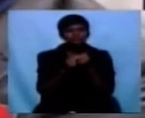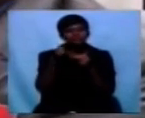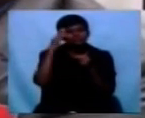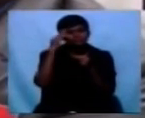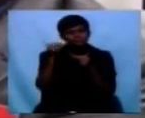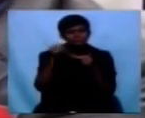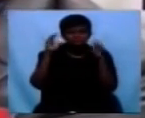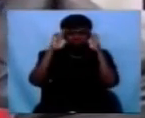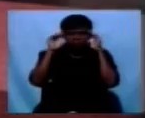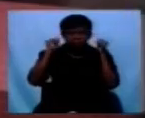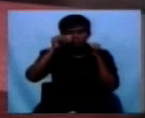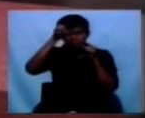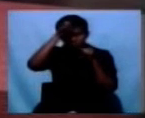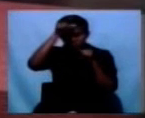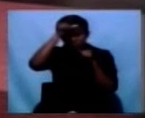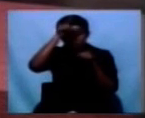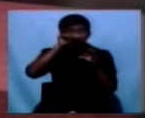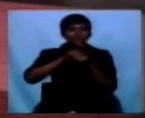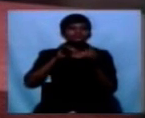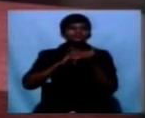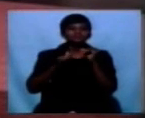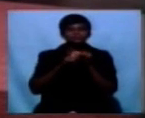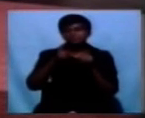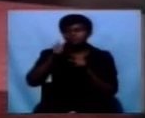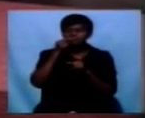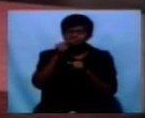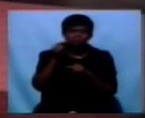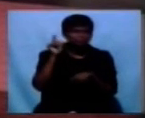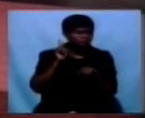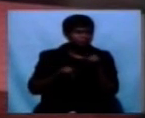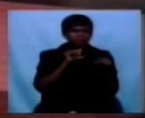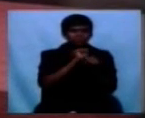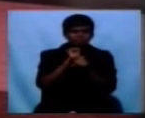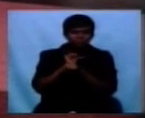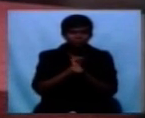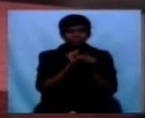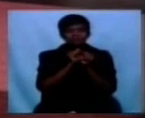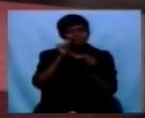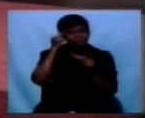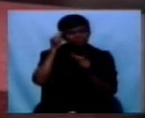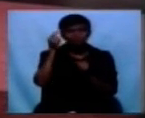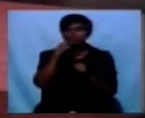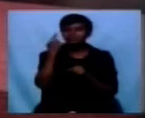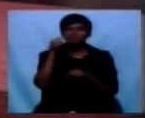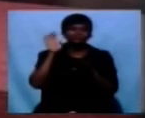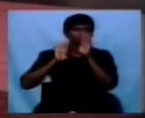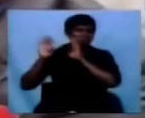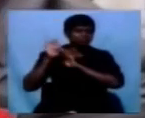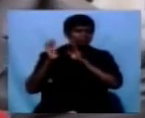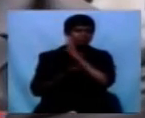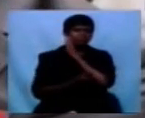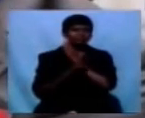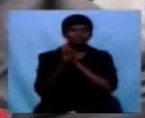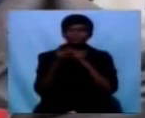President Edgar Lungu in South Africa did indicate will not work with the civil service that will delay development. And that is a